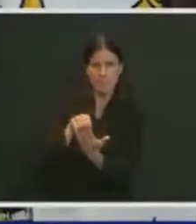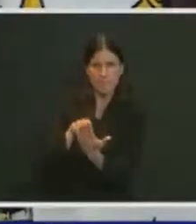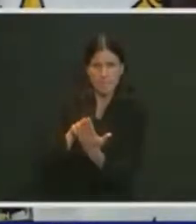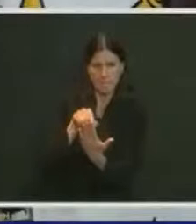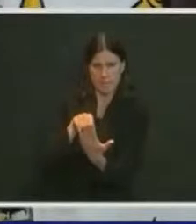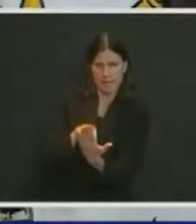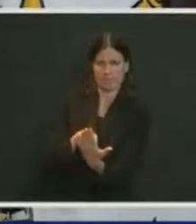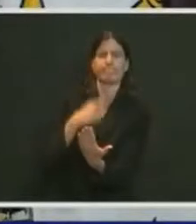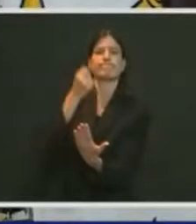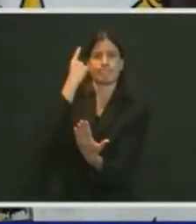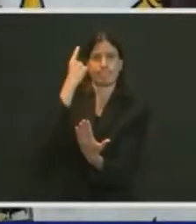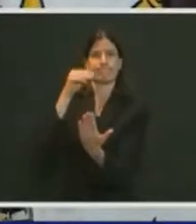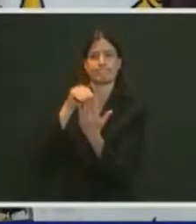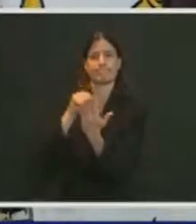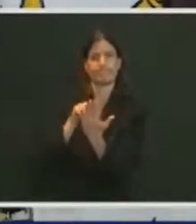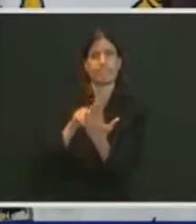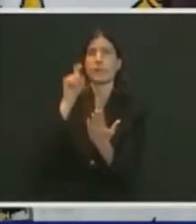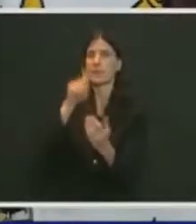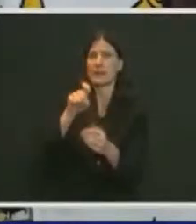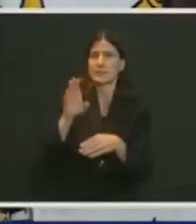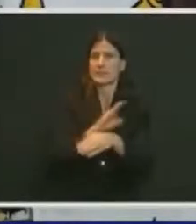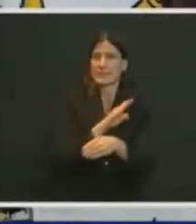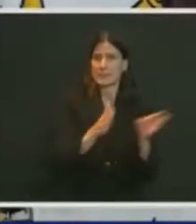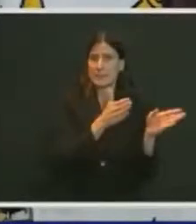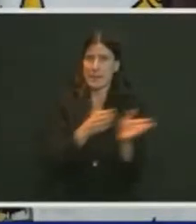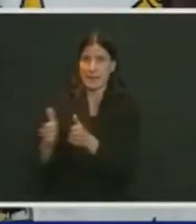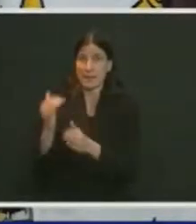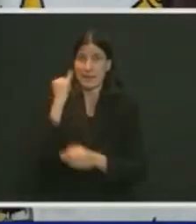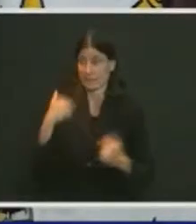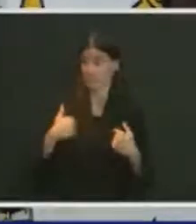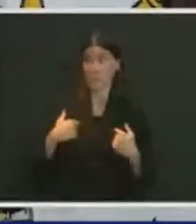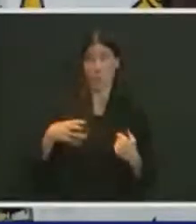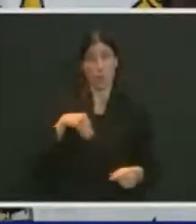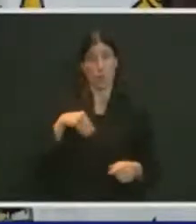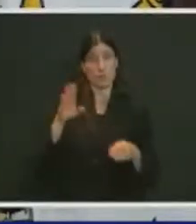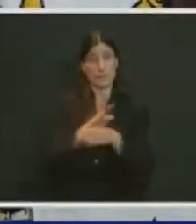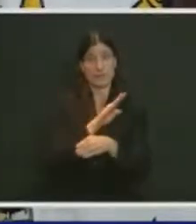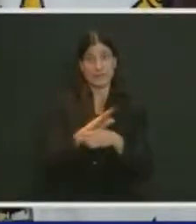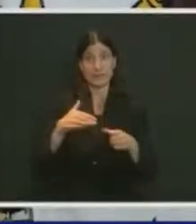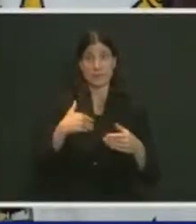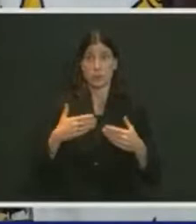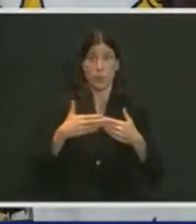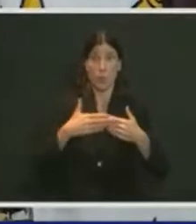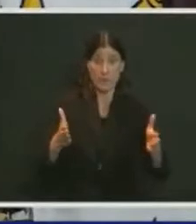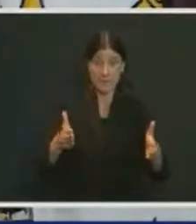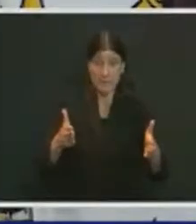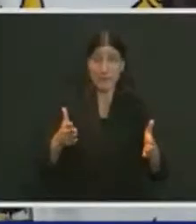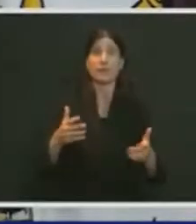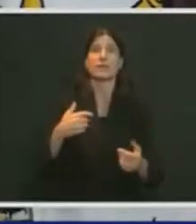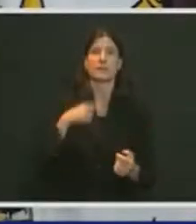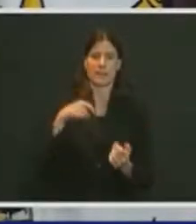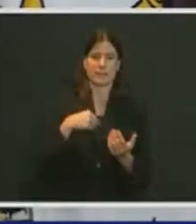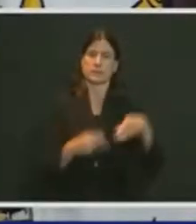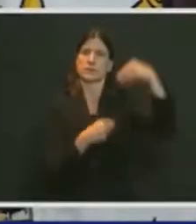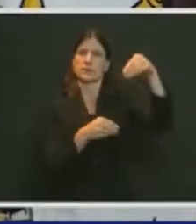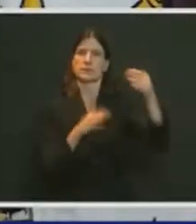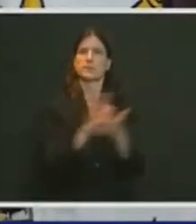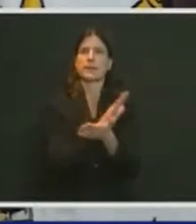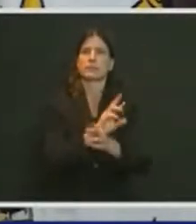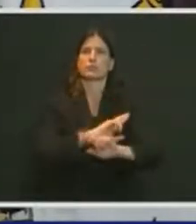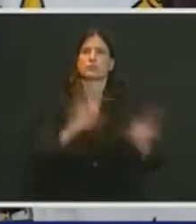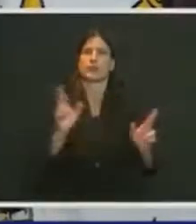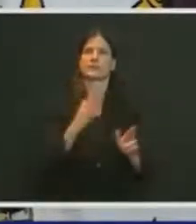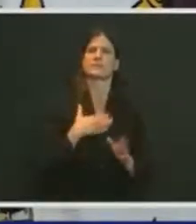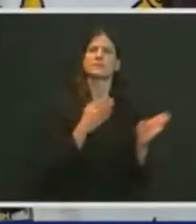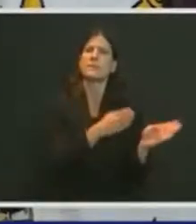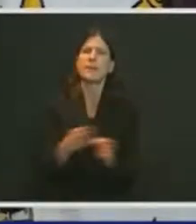your business. If the inspector comes, you'll be asked to produce your plan, but we're not asking you to submit it